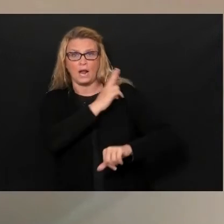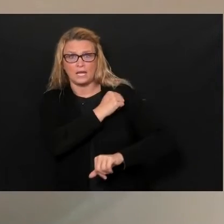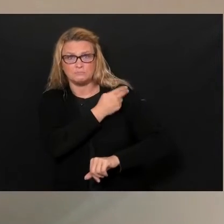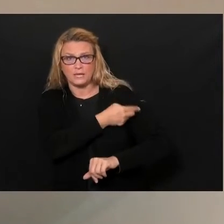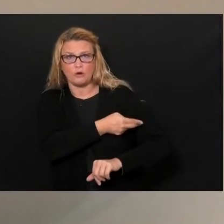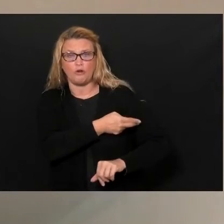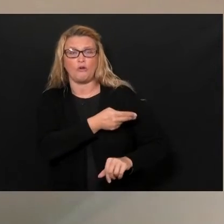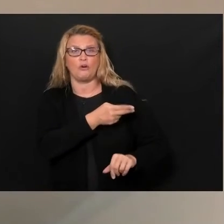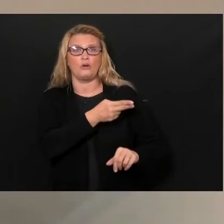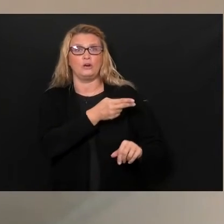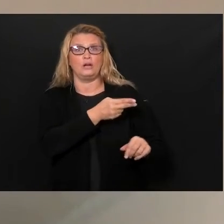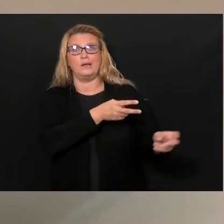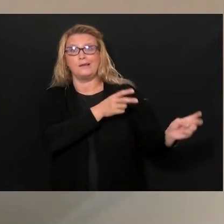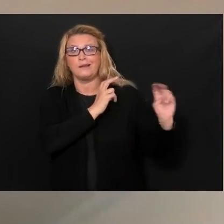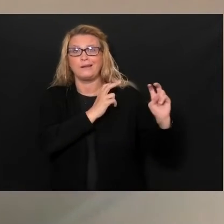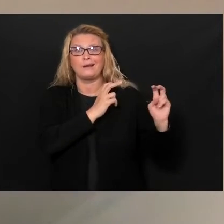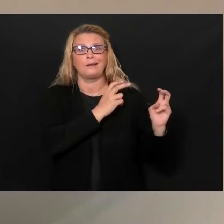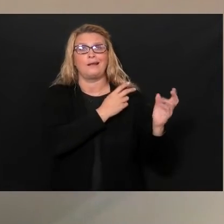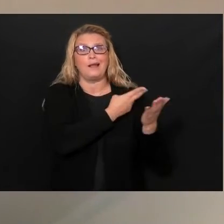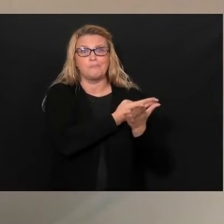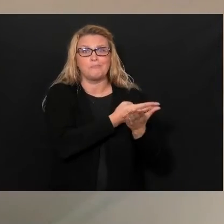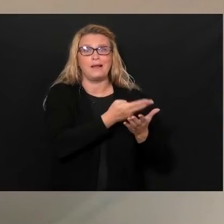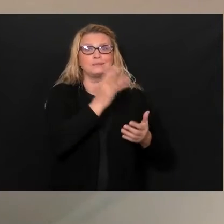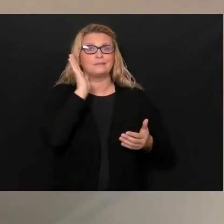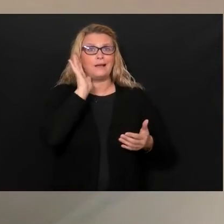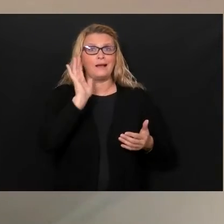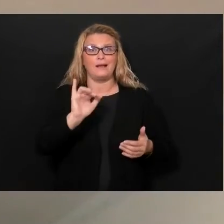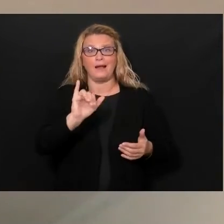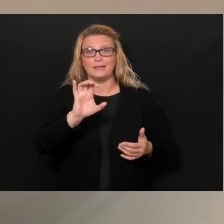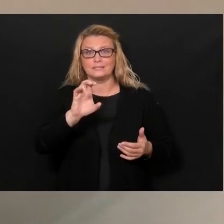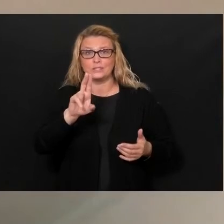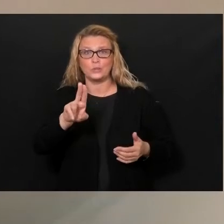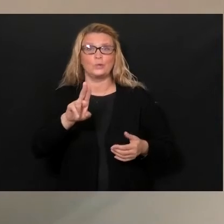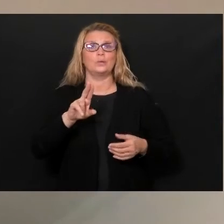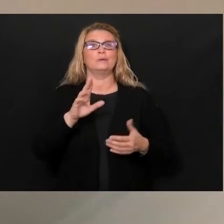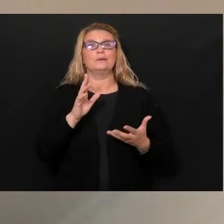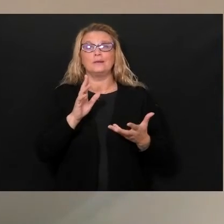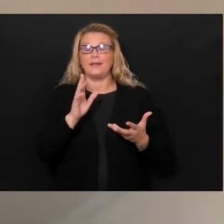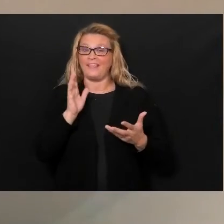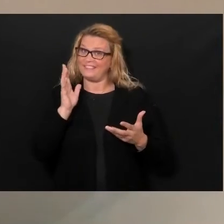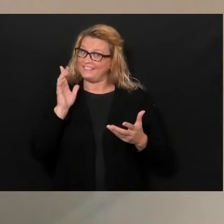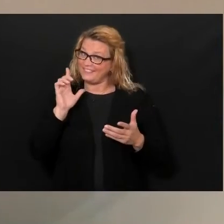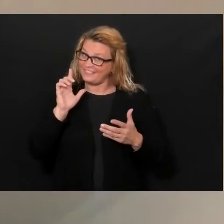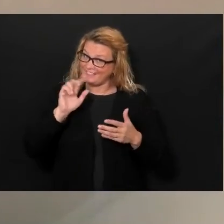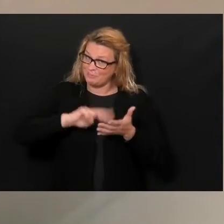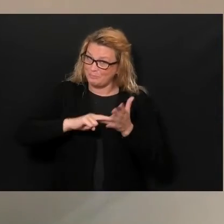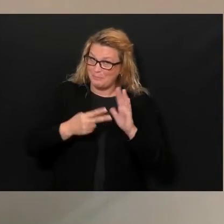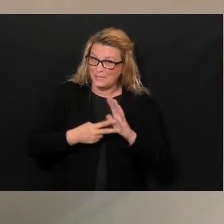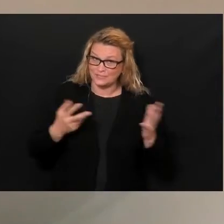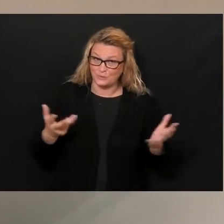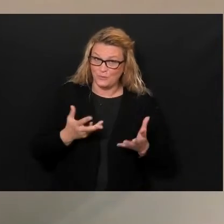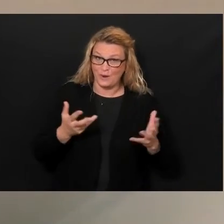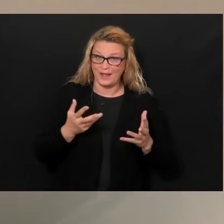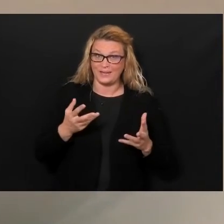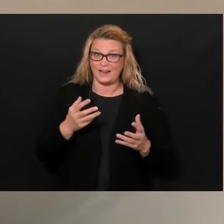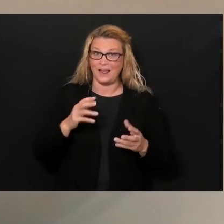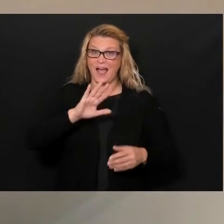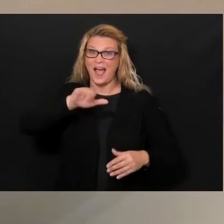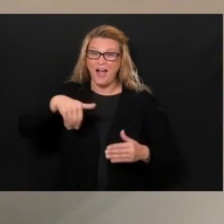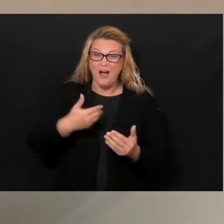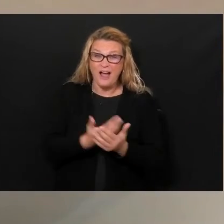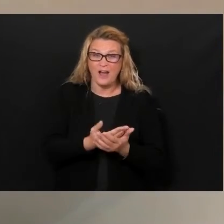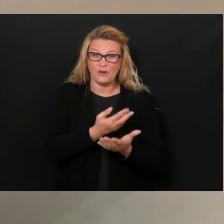hospital beds and ICUs. Because after a while, that consumes a lot of the resources of